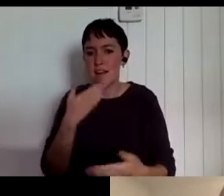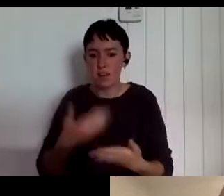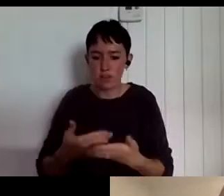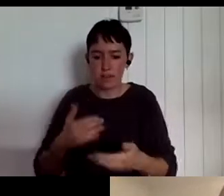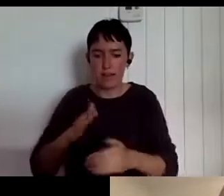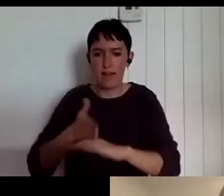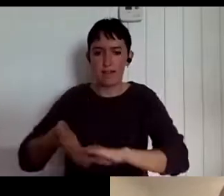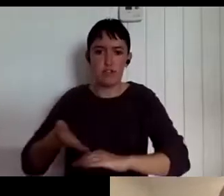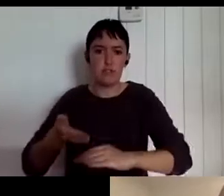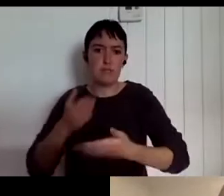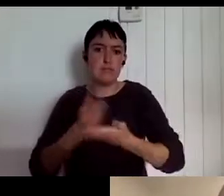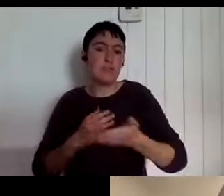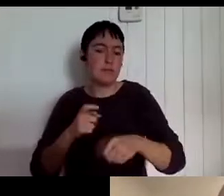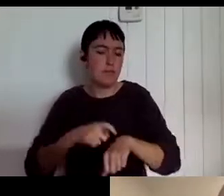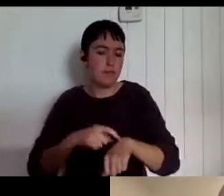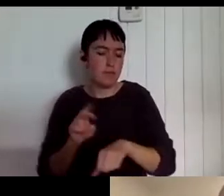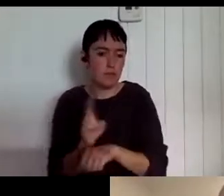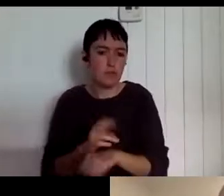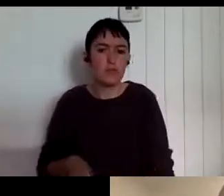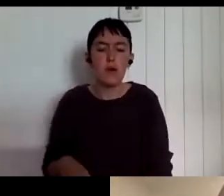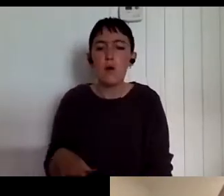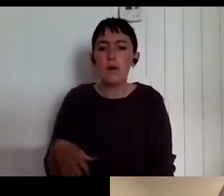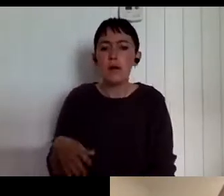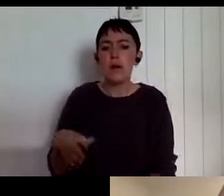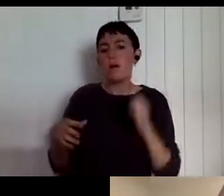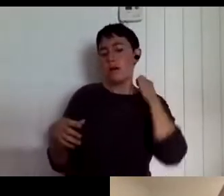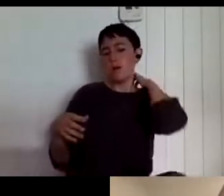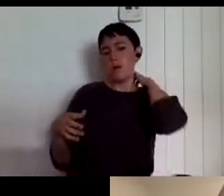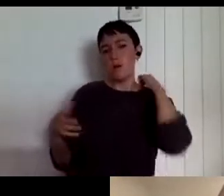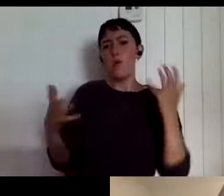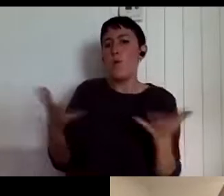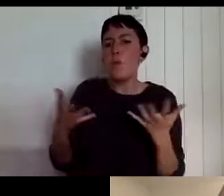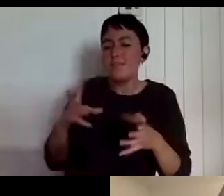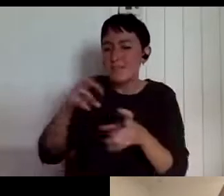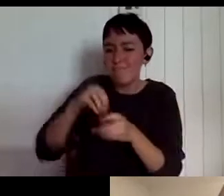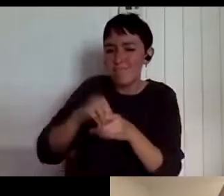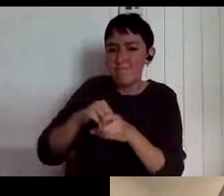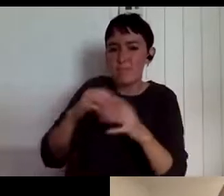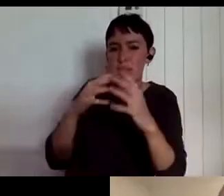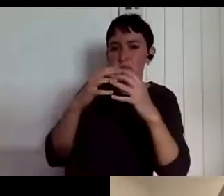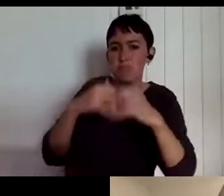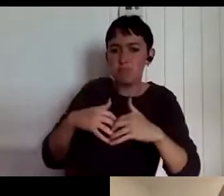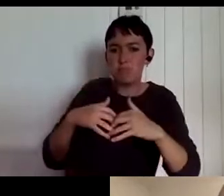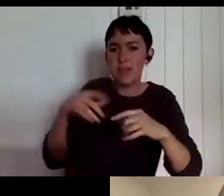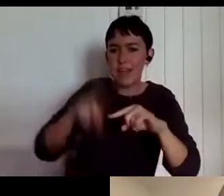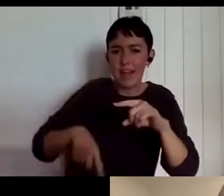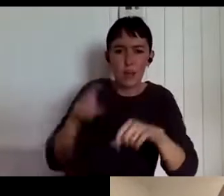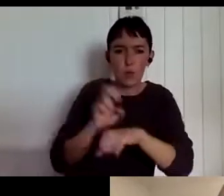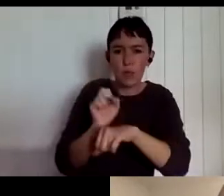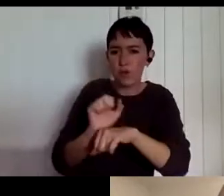nickel ions? It's not as though, is it that, like, what part breaks down and is unable to do it anymore?